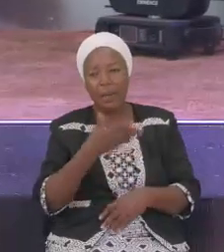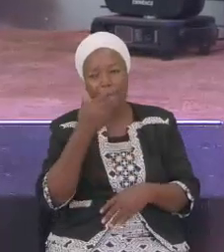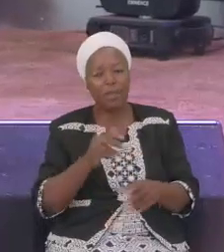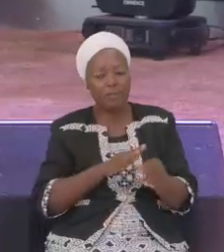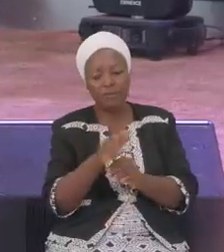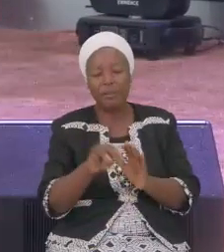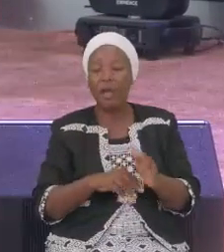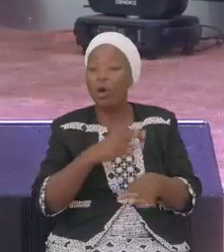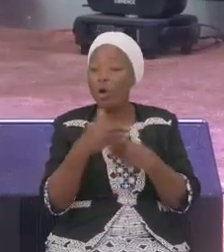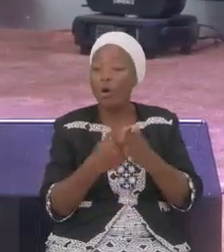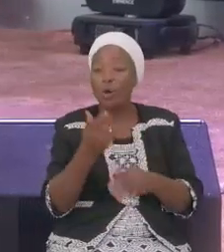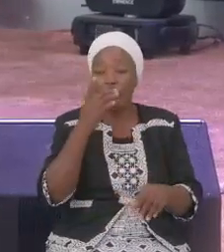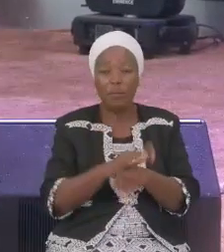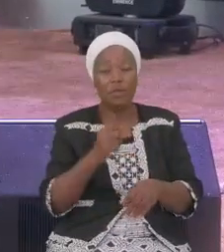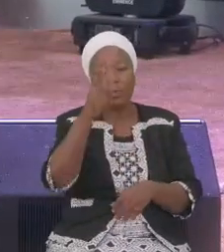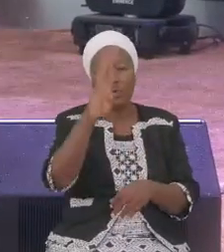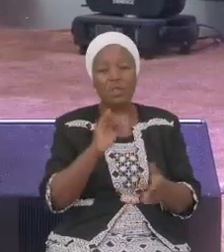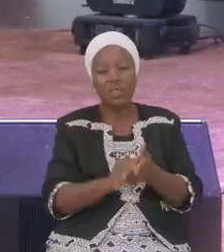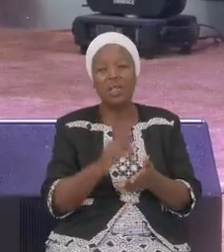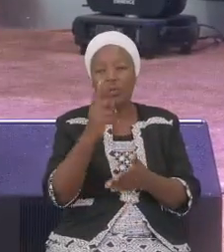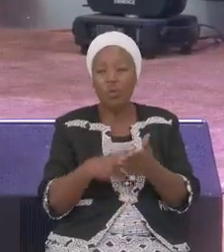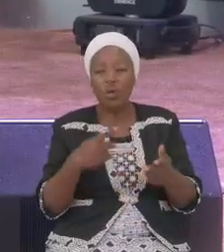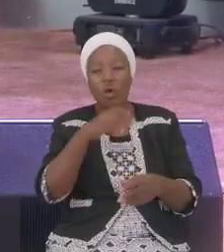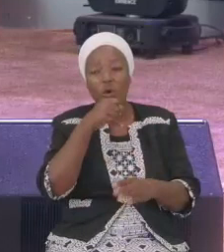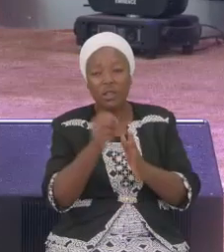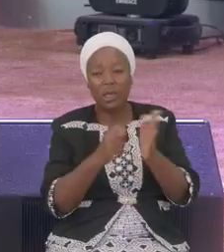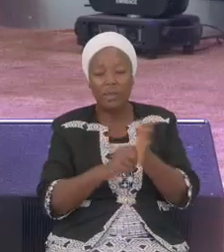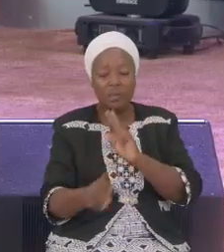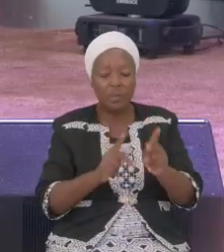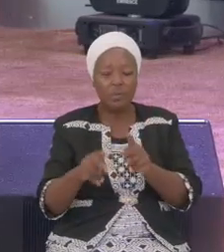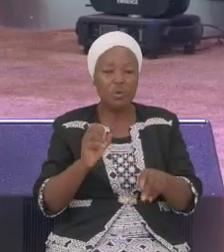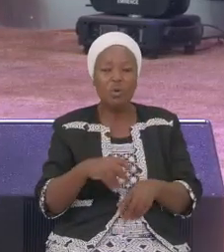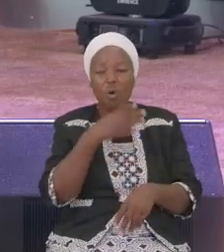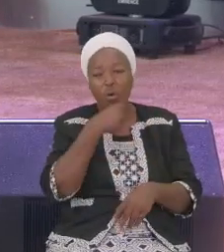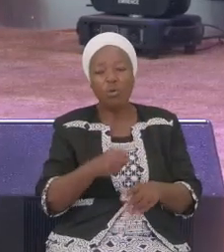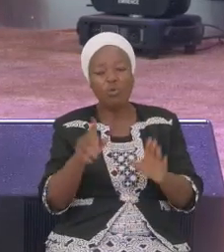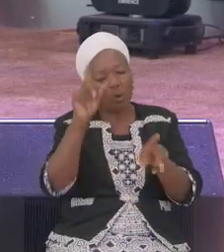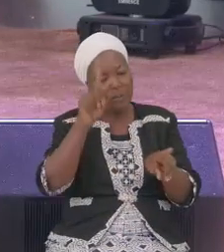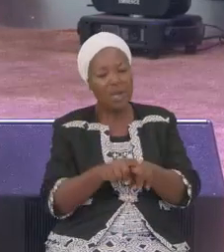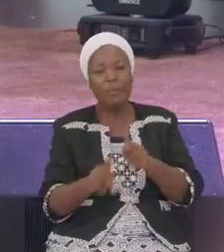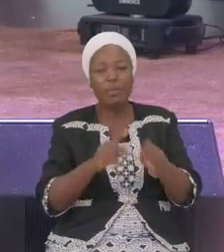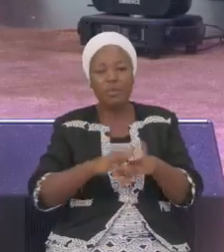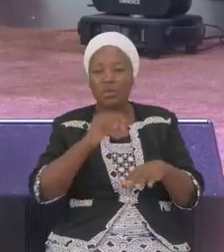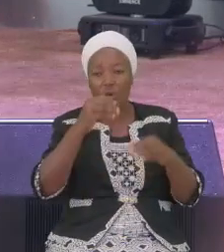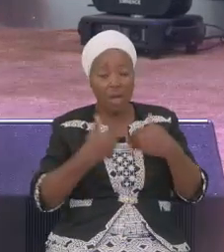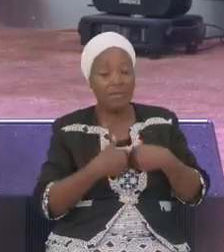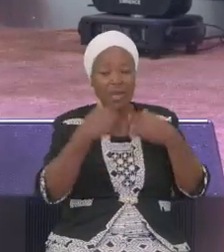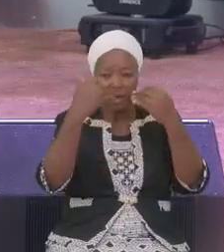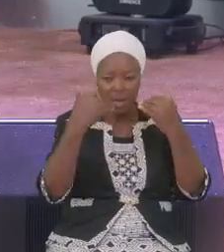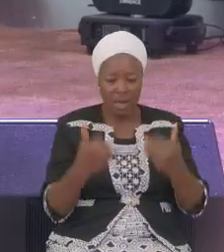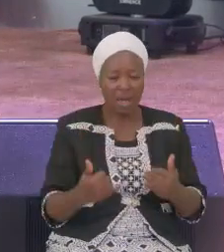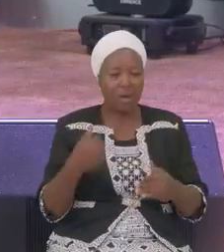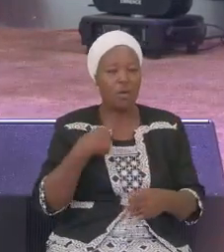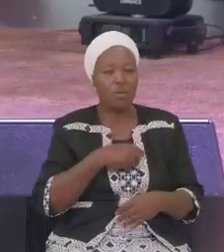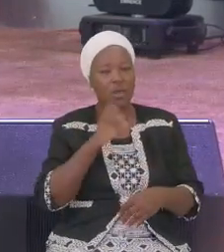fulfillment of the promise of God, that what the Old Testament people, Old Covenant people did not have, now we